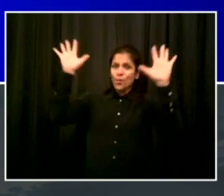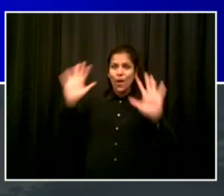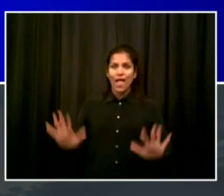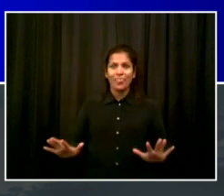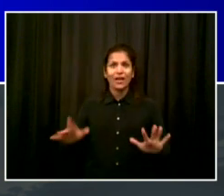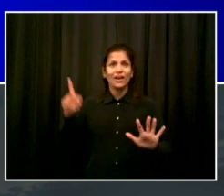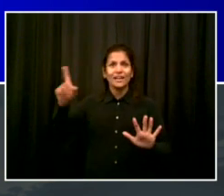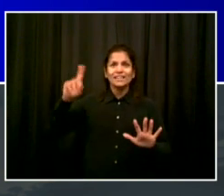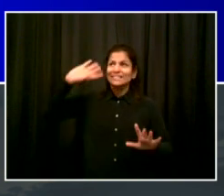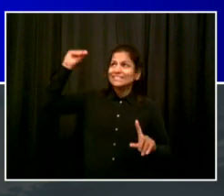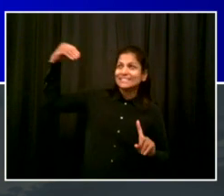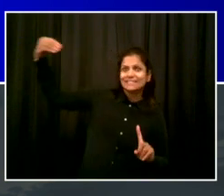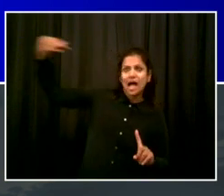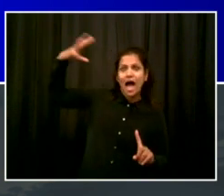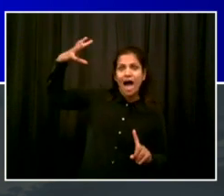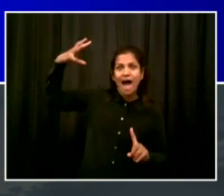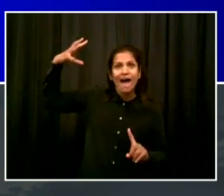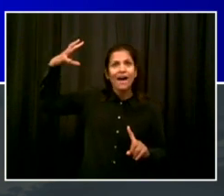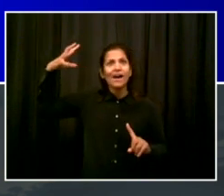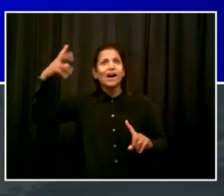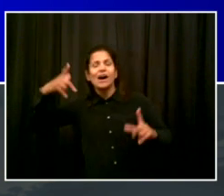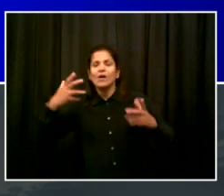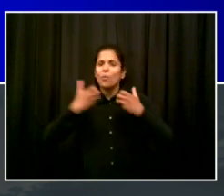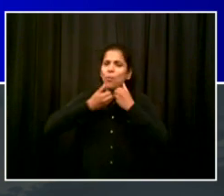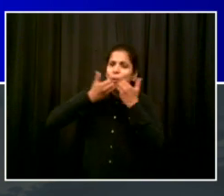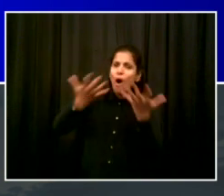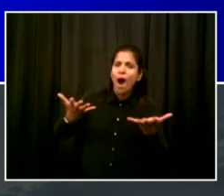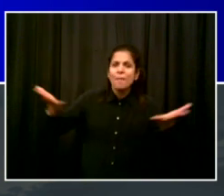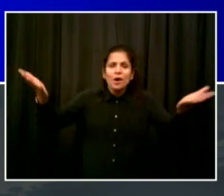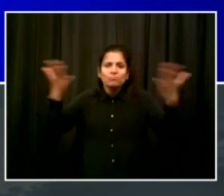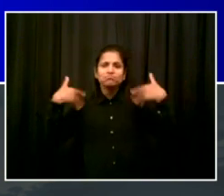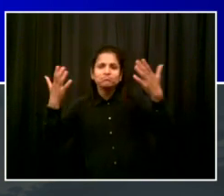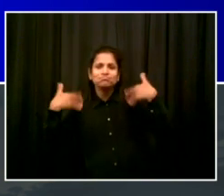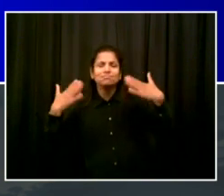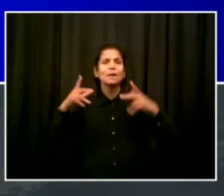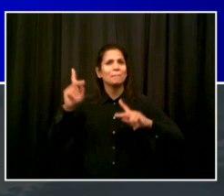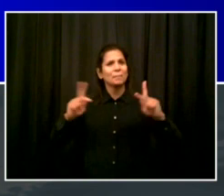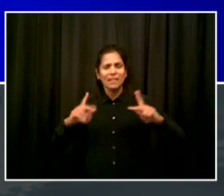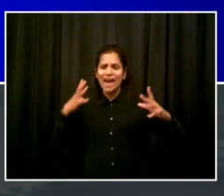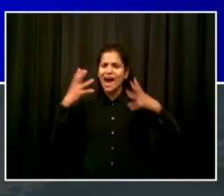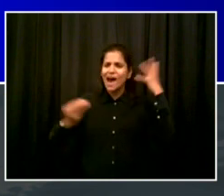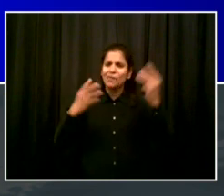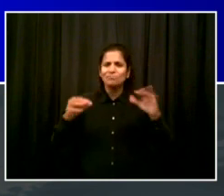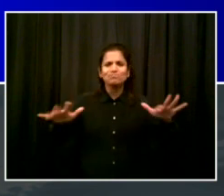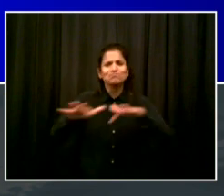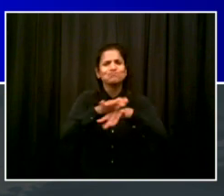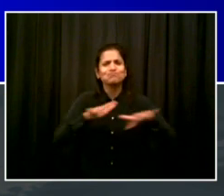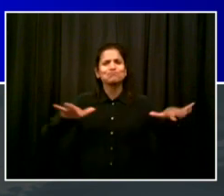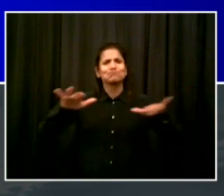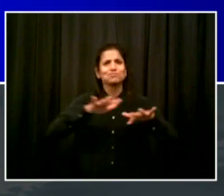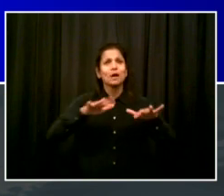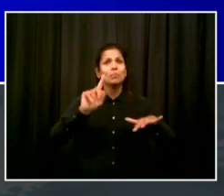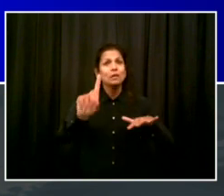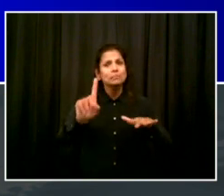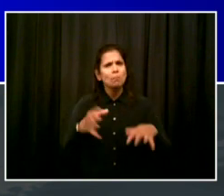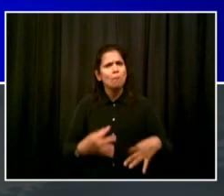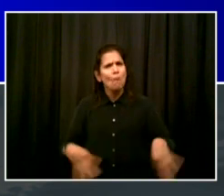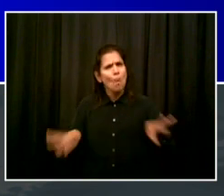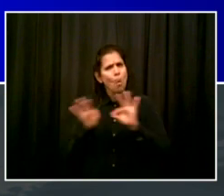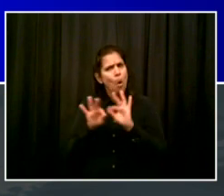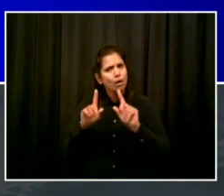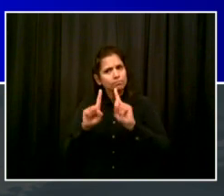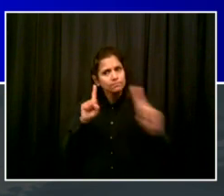opportunity. But again, do it the right way. Do it the right way. Follow the rules. Keep the distance as needed. Wear those